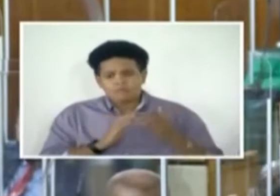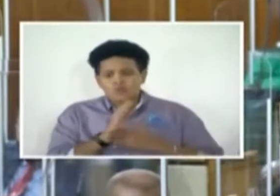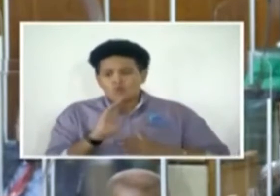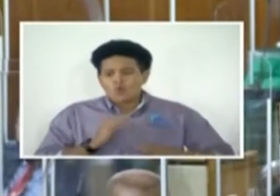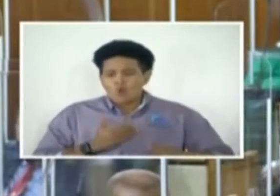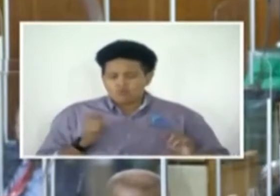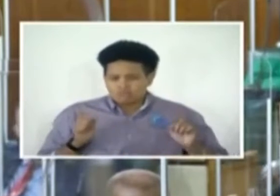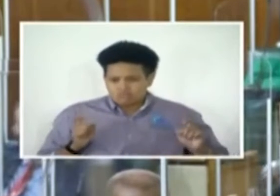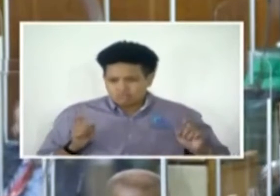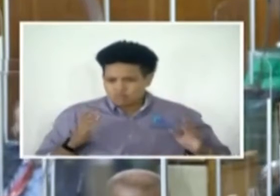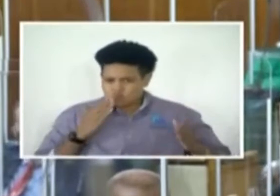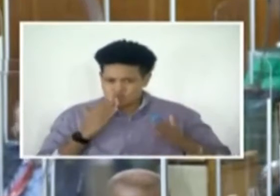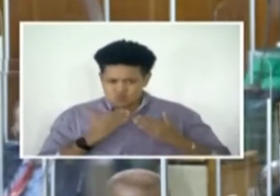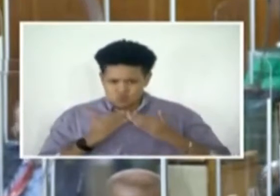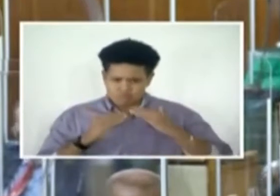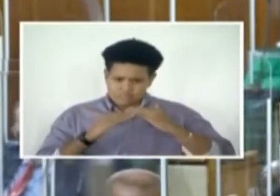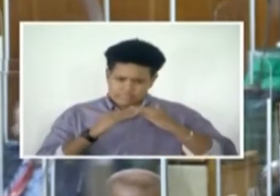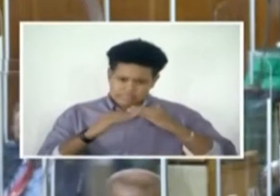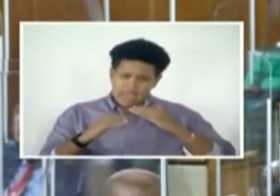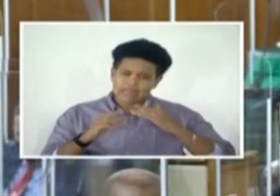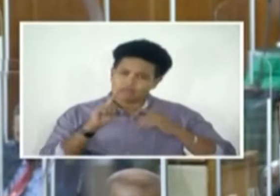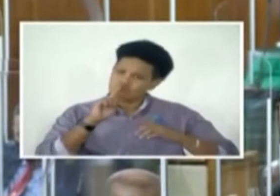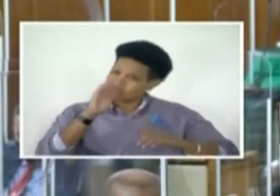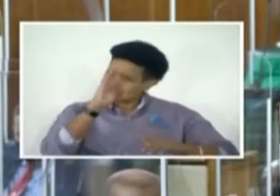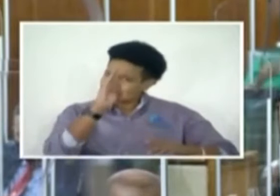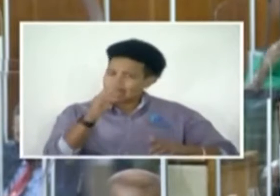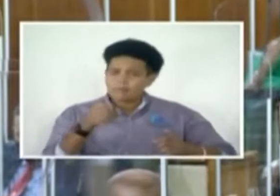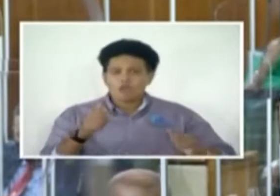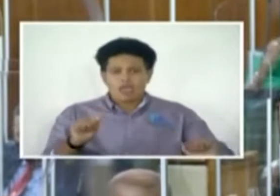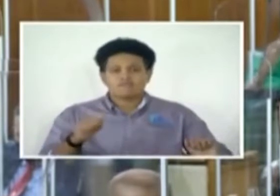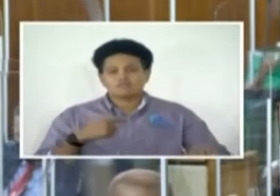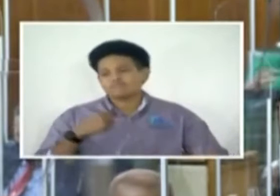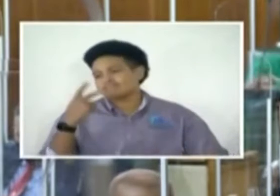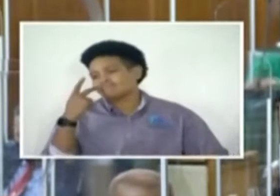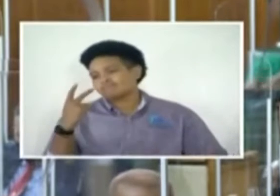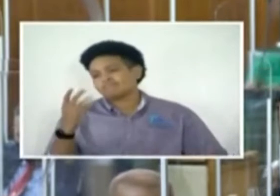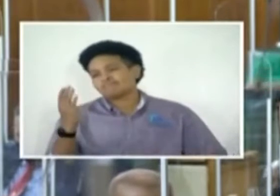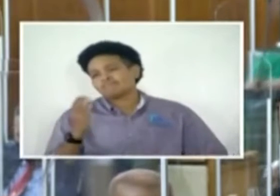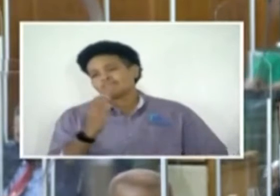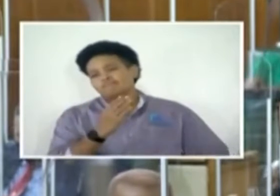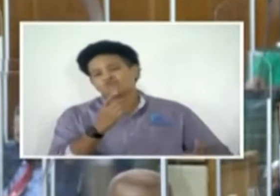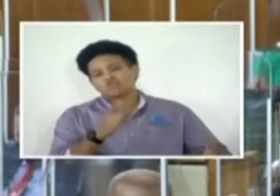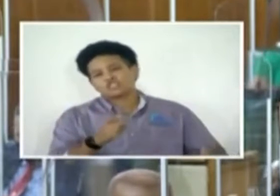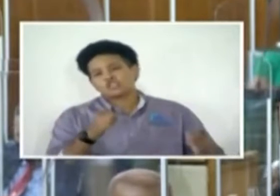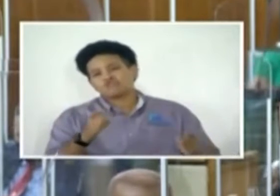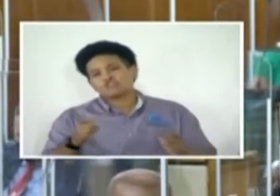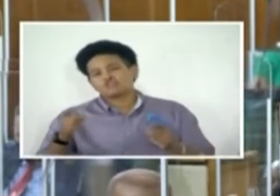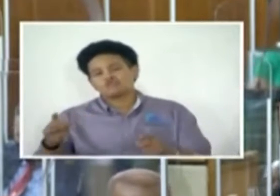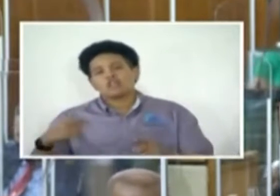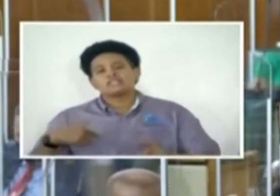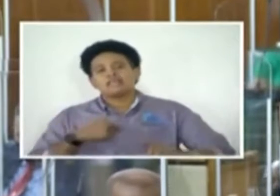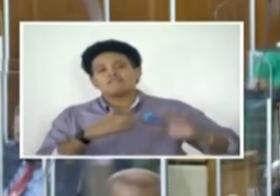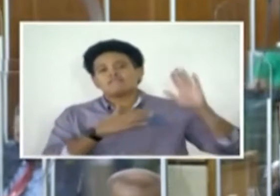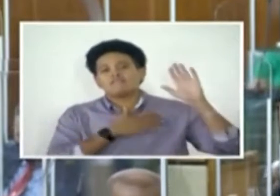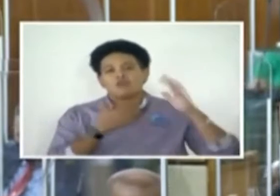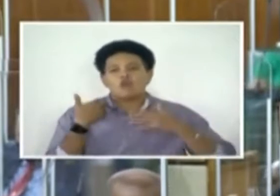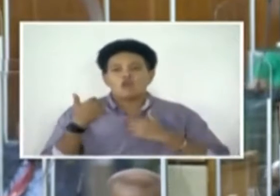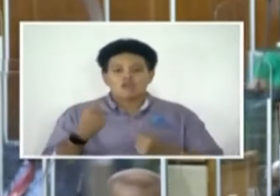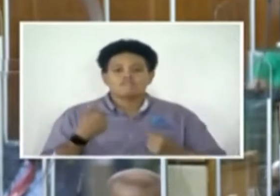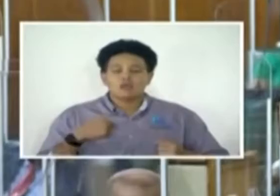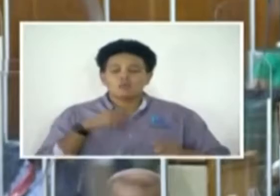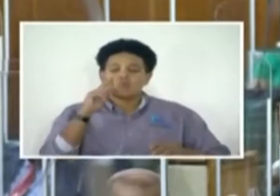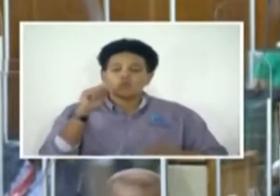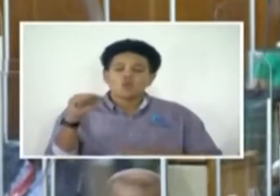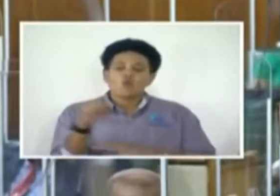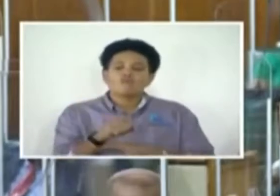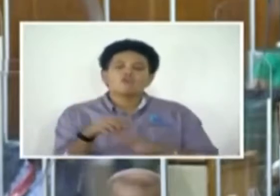and deliberate efforts, we have been seeing results and I am confident that we will overcome the crime monster